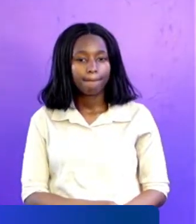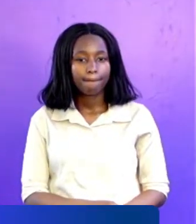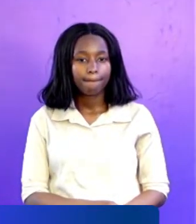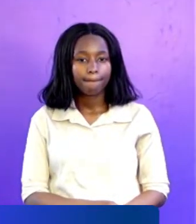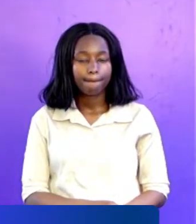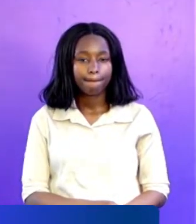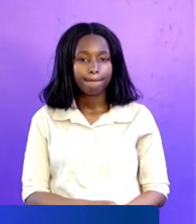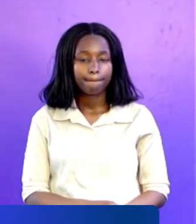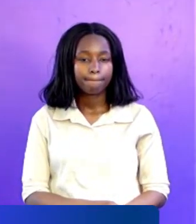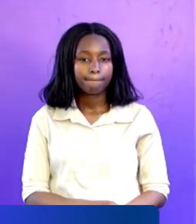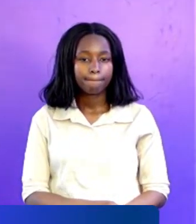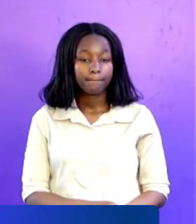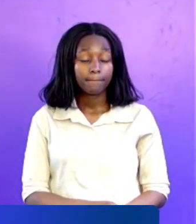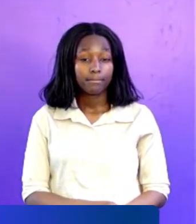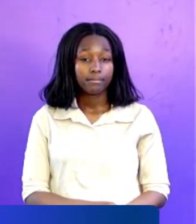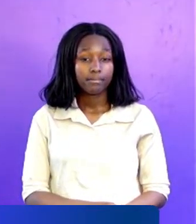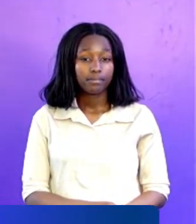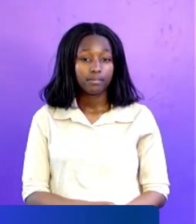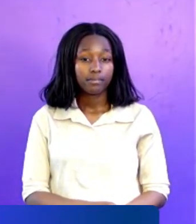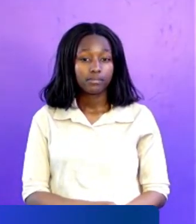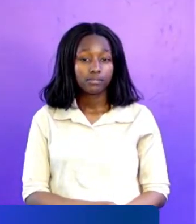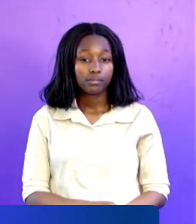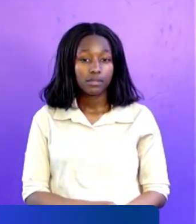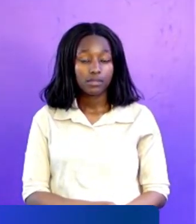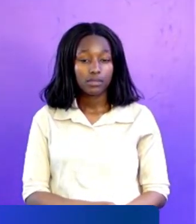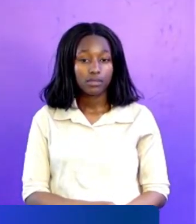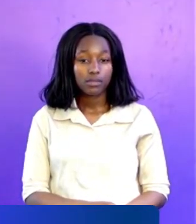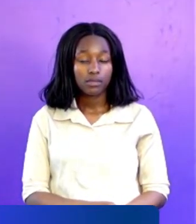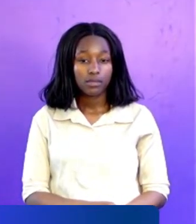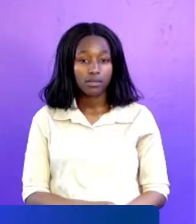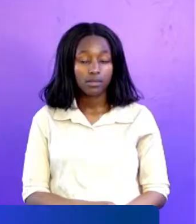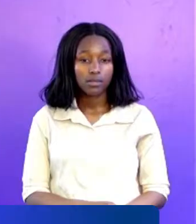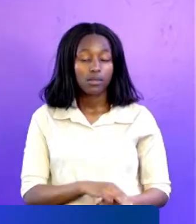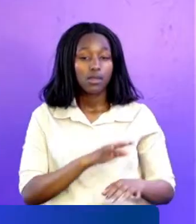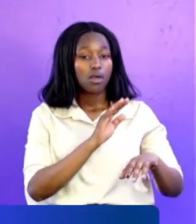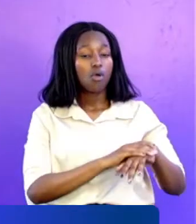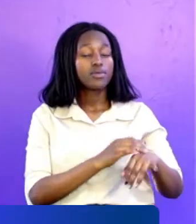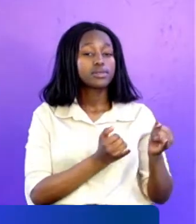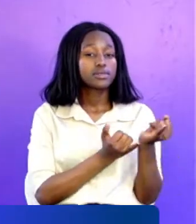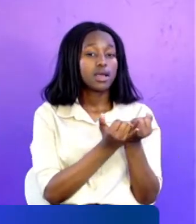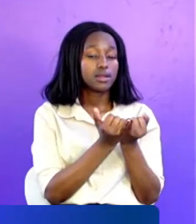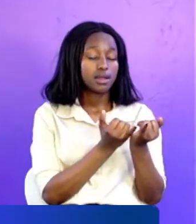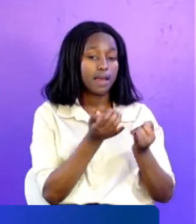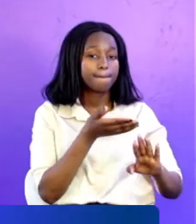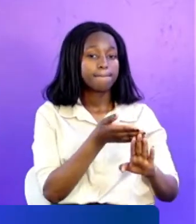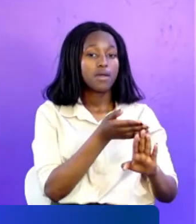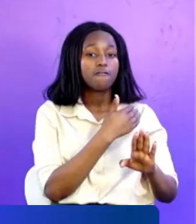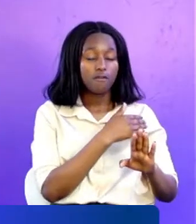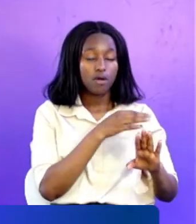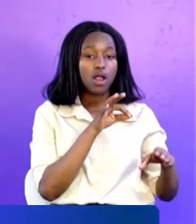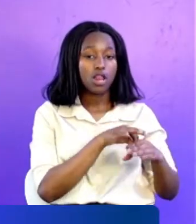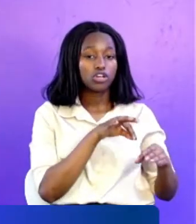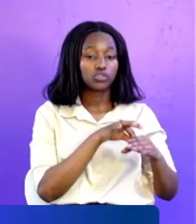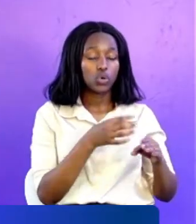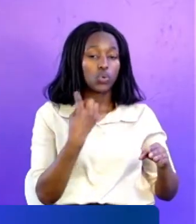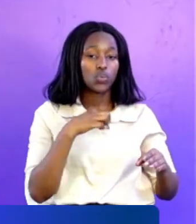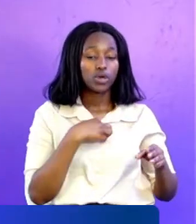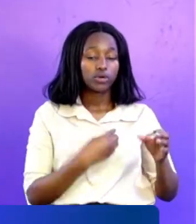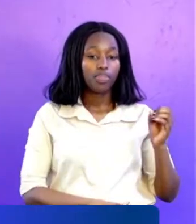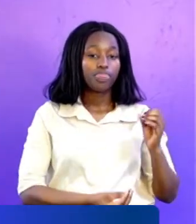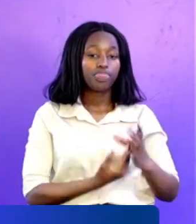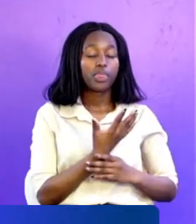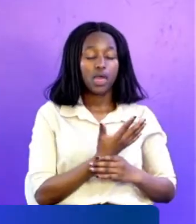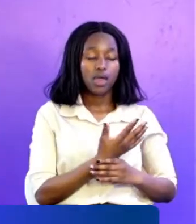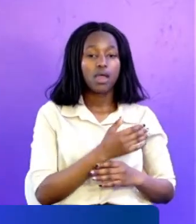Saturday before the election, last time in 2022, we launched Azimio Regional Manifestos at Sarava